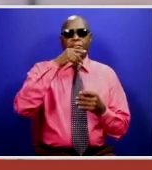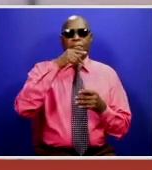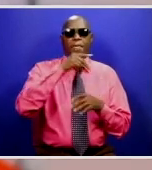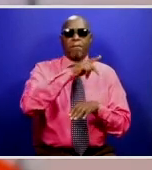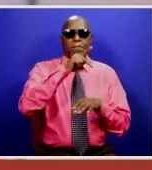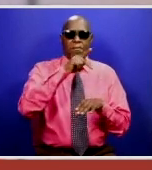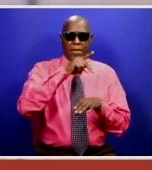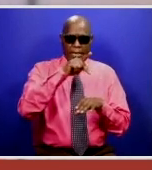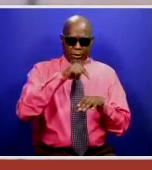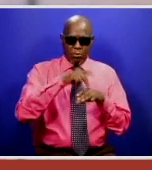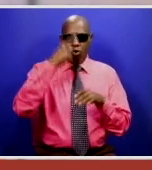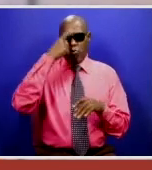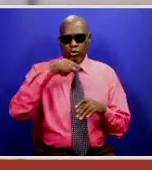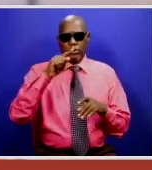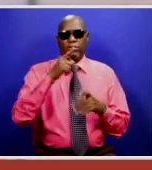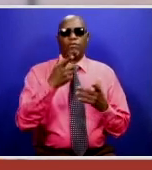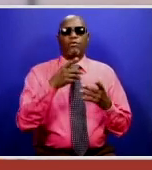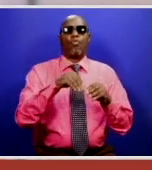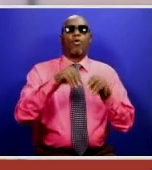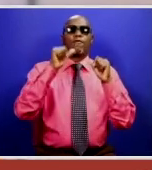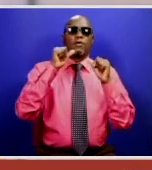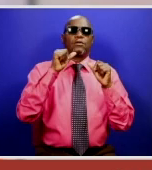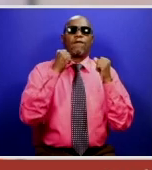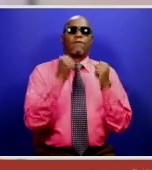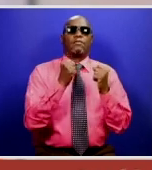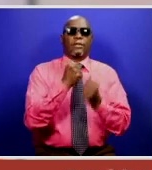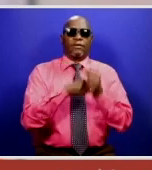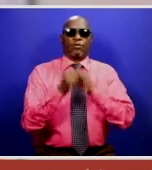choice, equity, affirmative action, and availability of space.